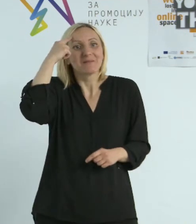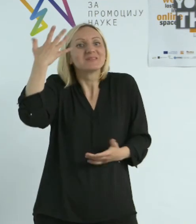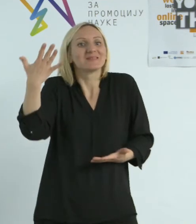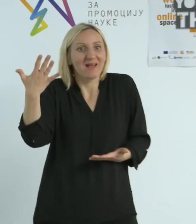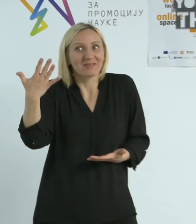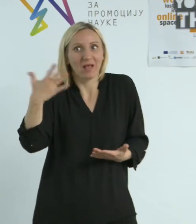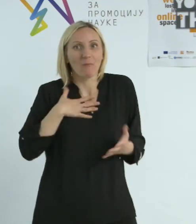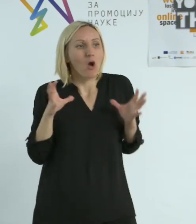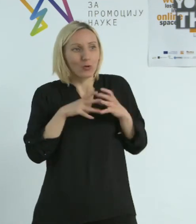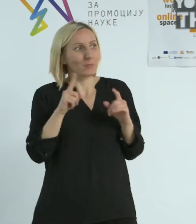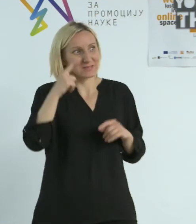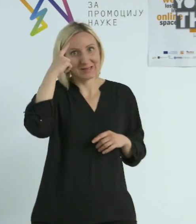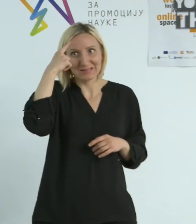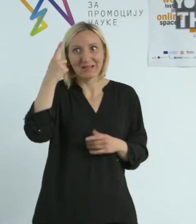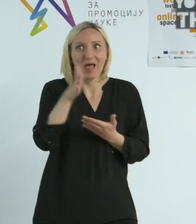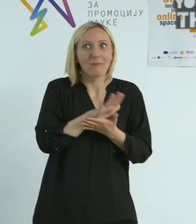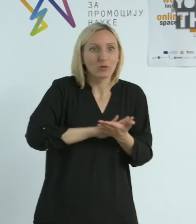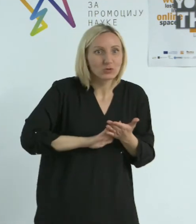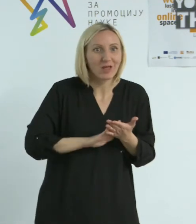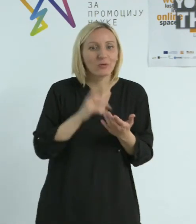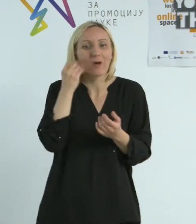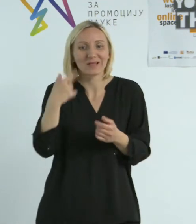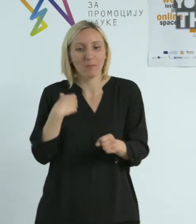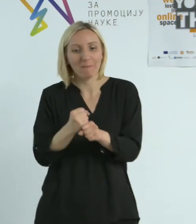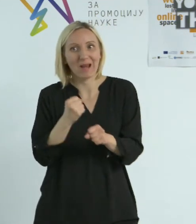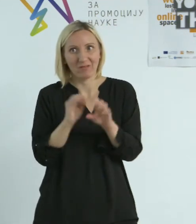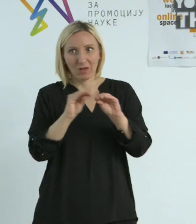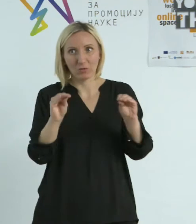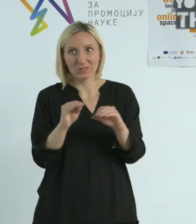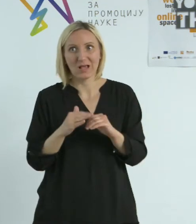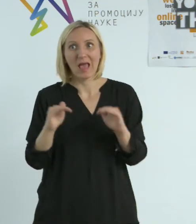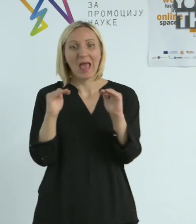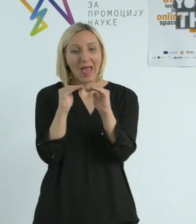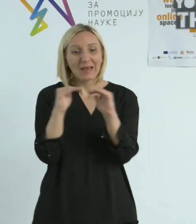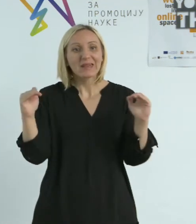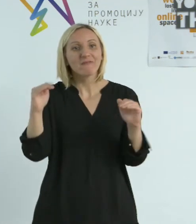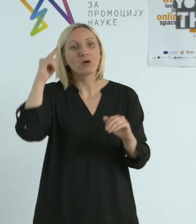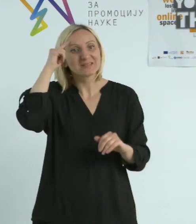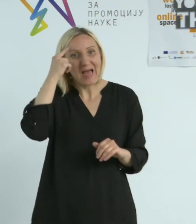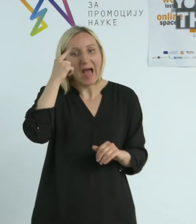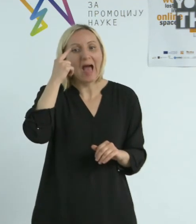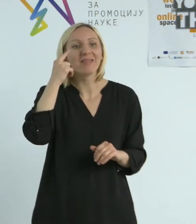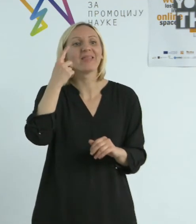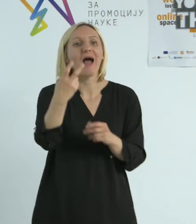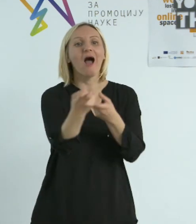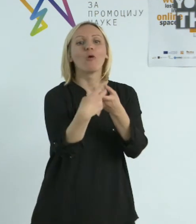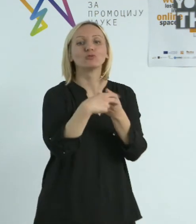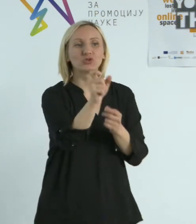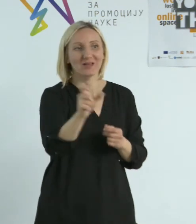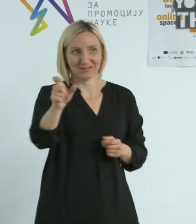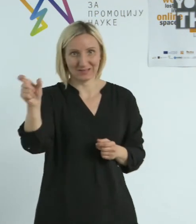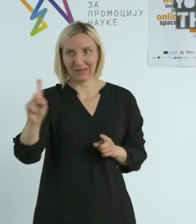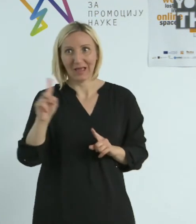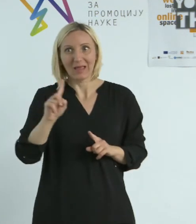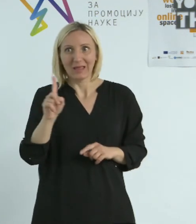my group didn't think about at the beginning of creating our course, is the level of knowledge of the participants. We didn't make the change,